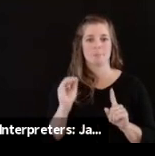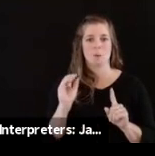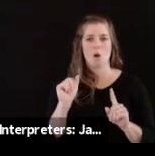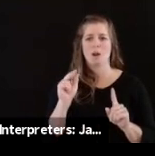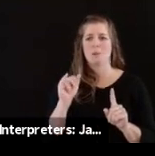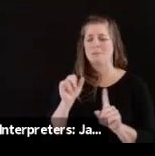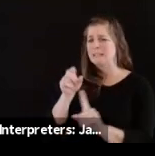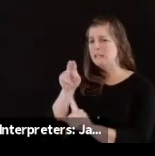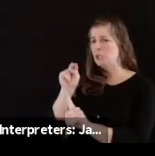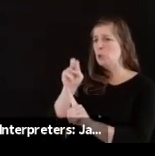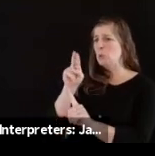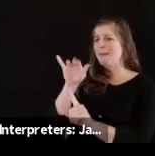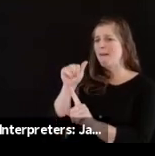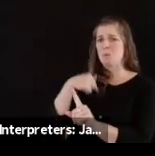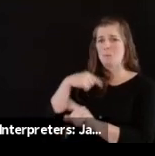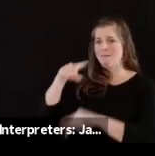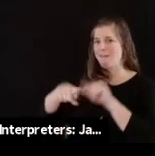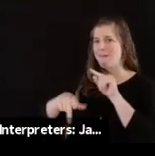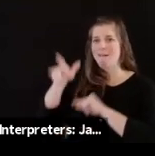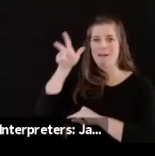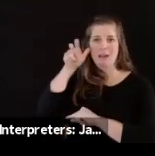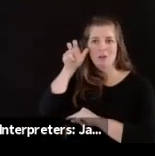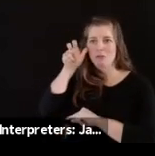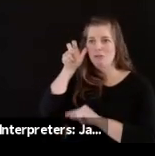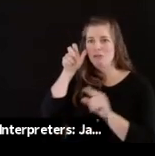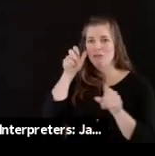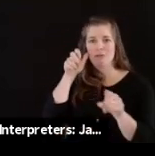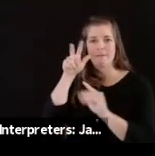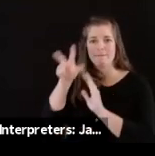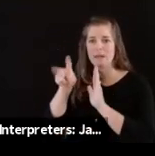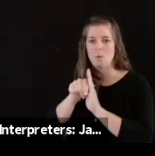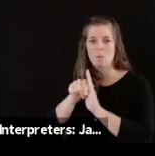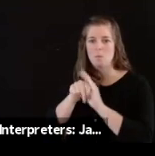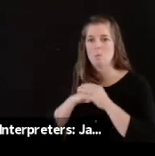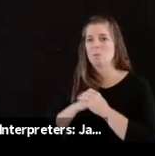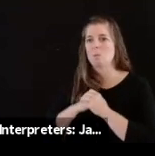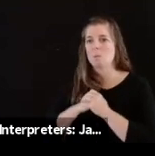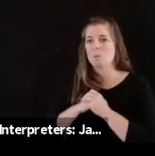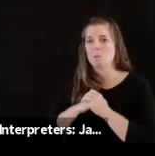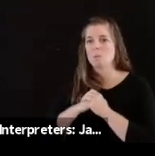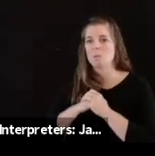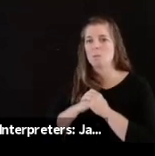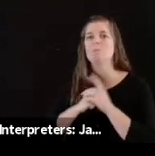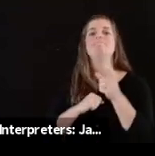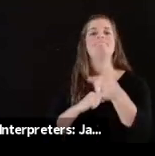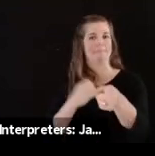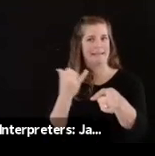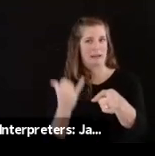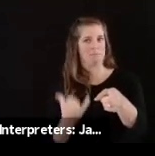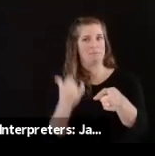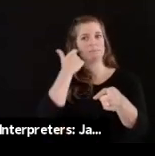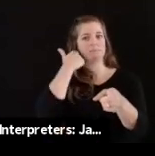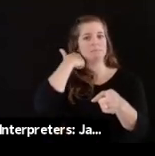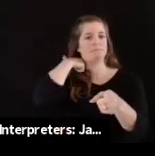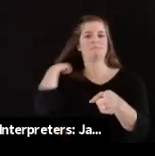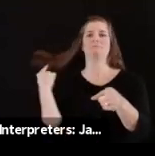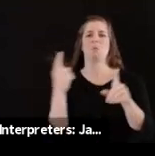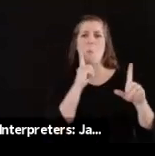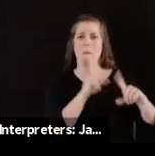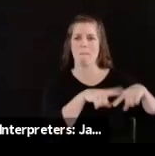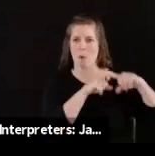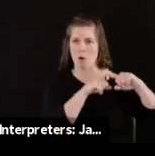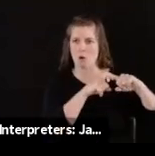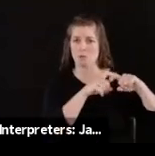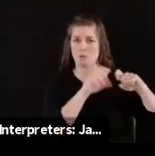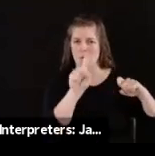Nubia, we are unable to hear the video. Controversial. Oh, and let's pause that for a moment. So